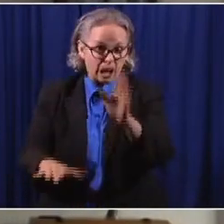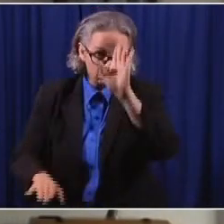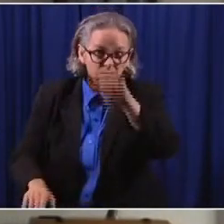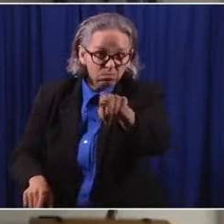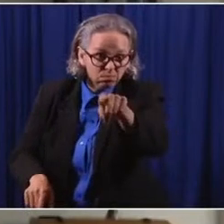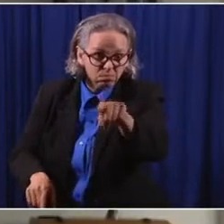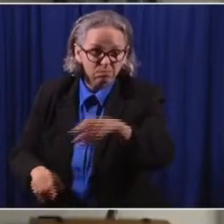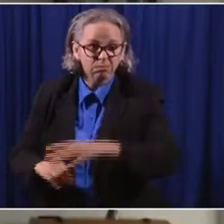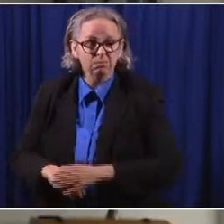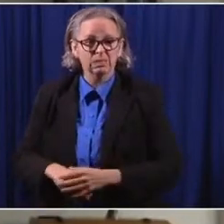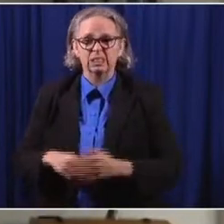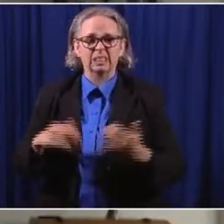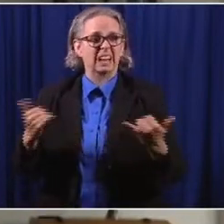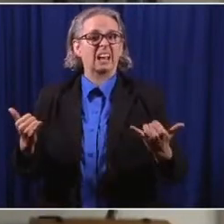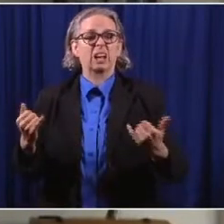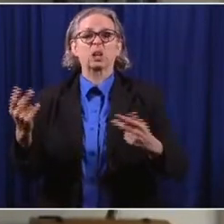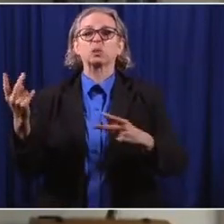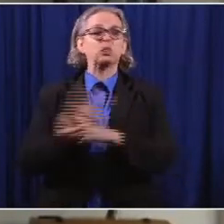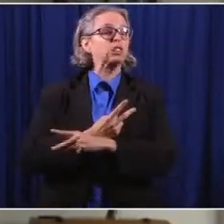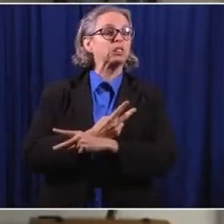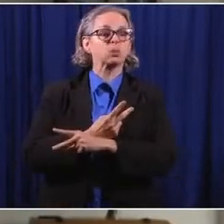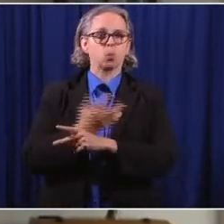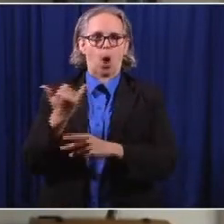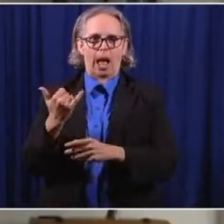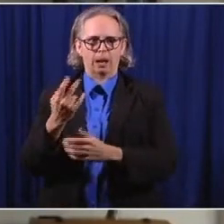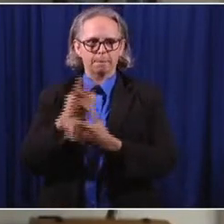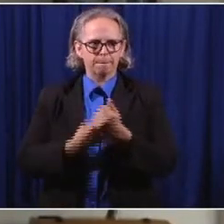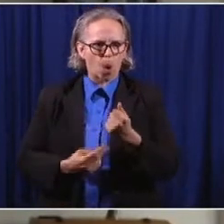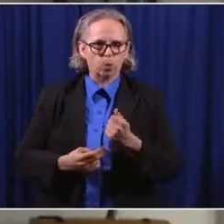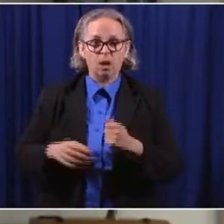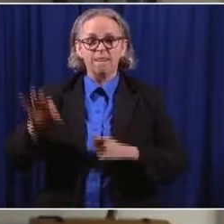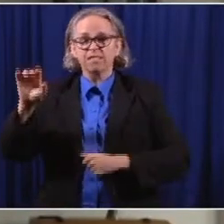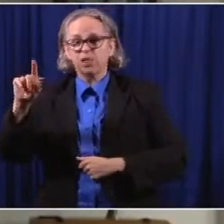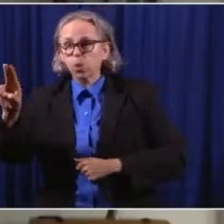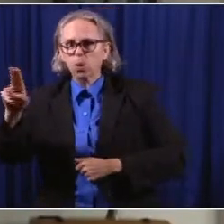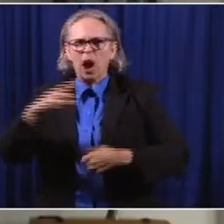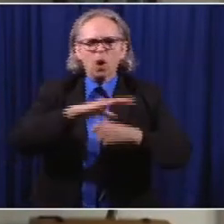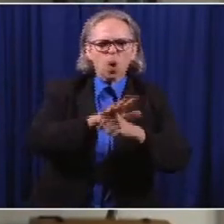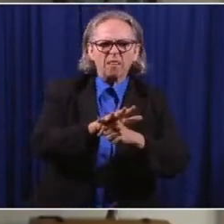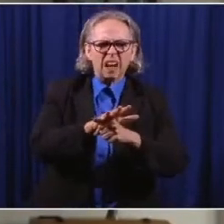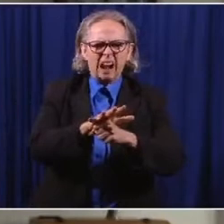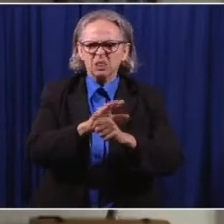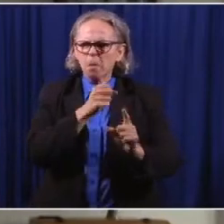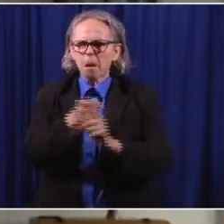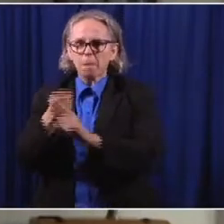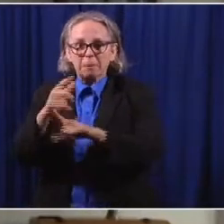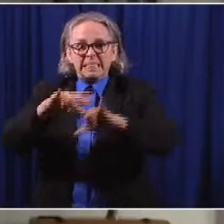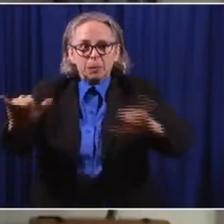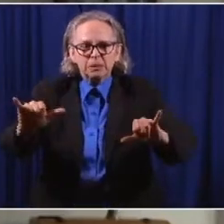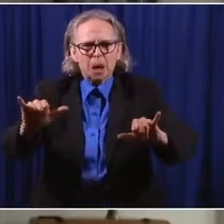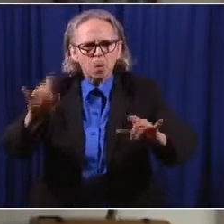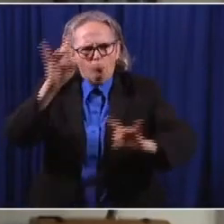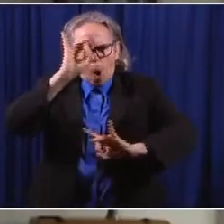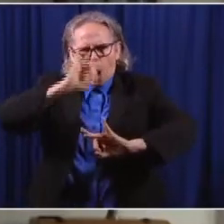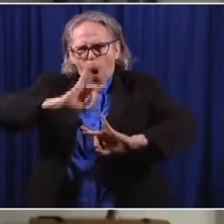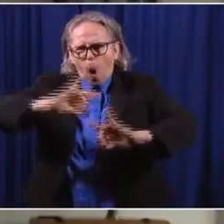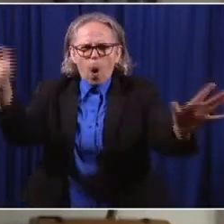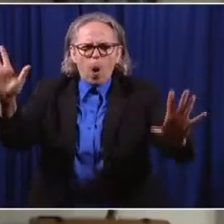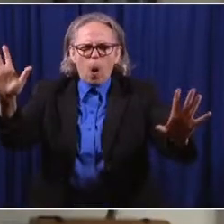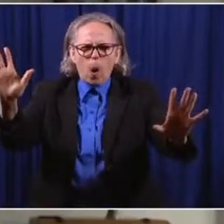flu and COVID-19 at the same time. Doctors tell us this could be very, very